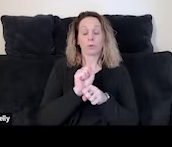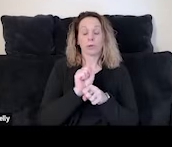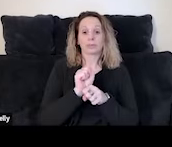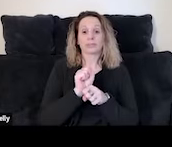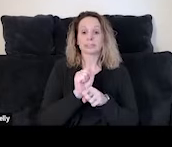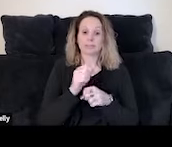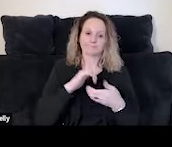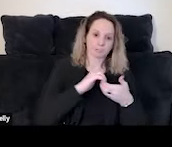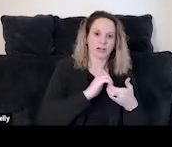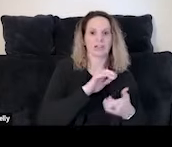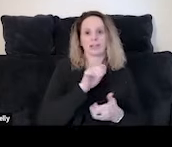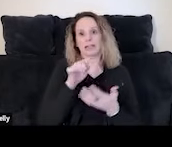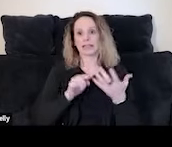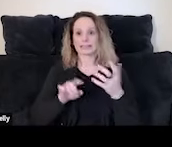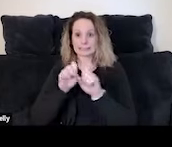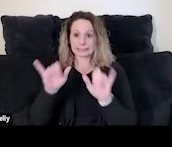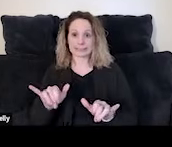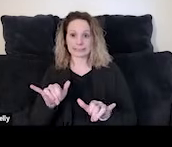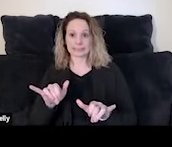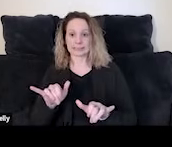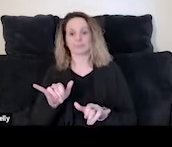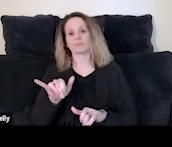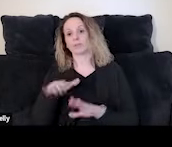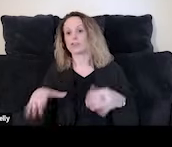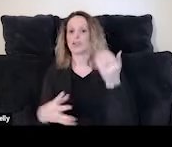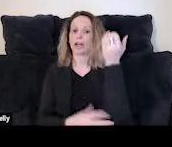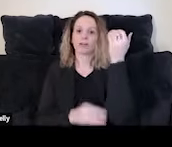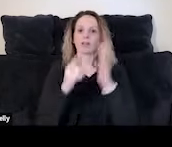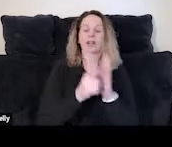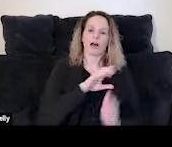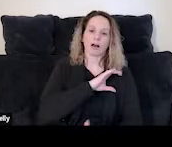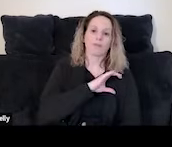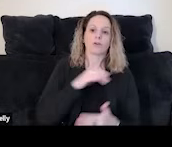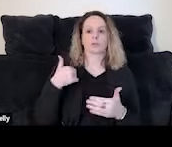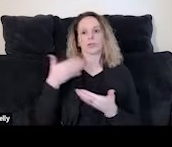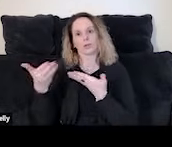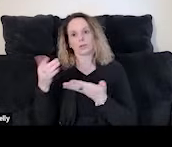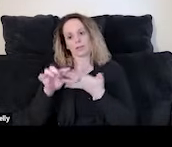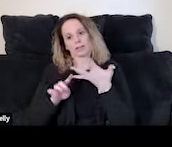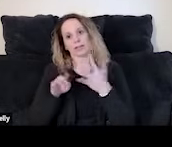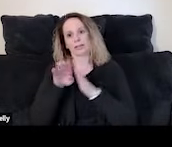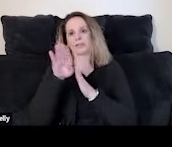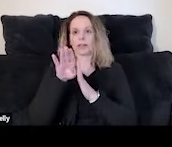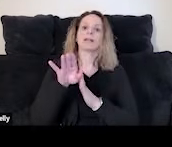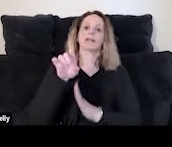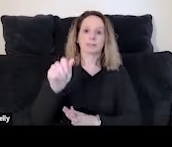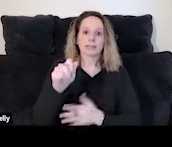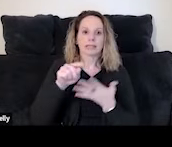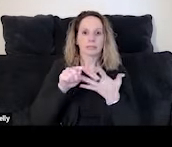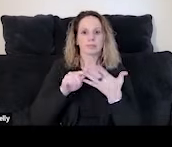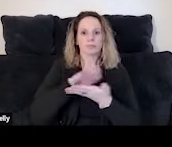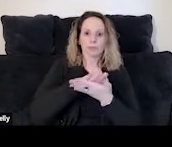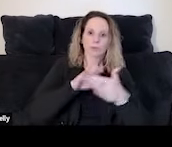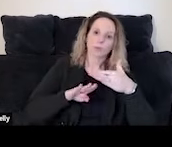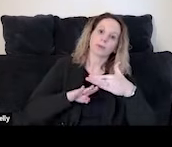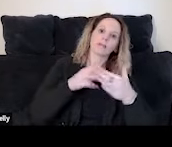all of these ancillary systems, right? Child welfare, law enforcement, youth services, developmental disabilities,